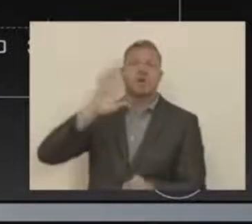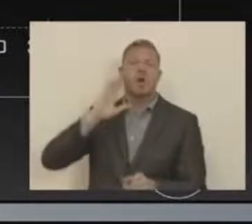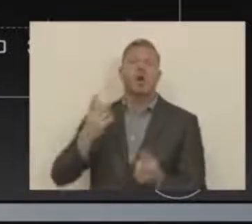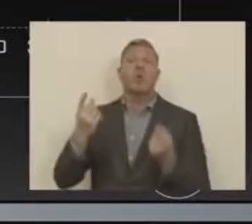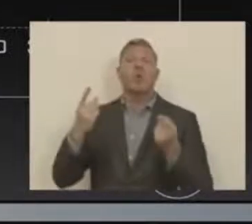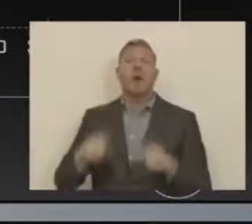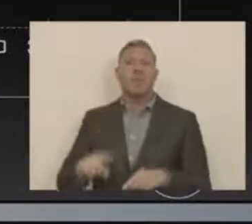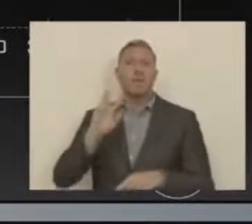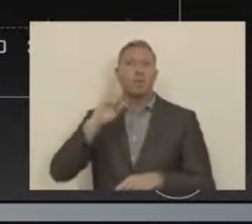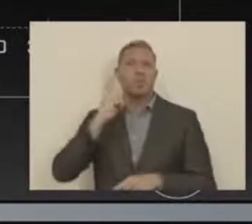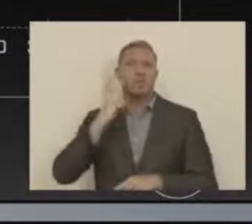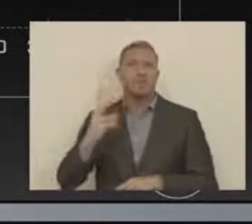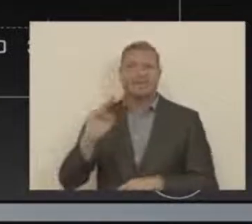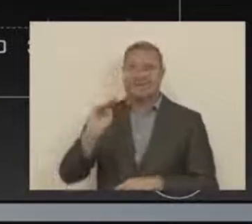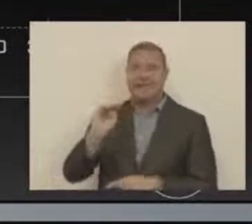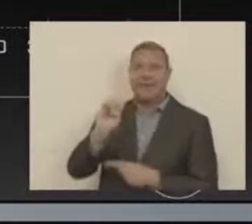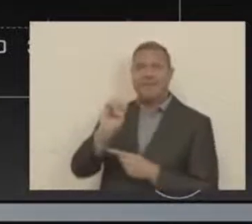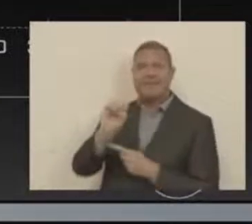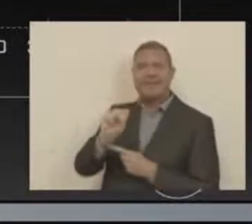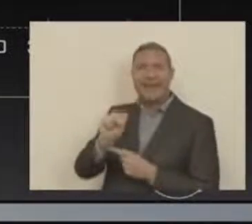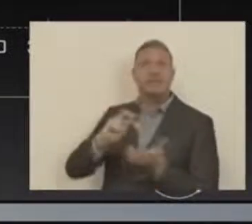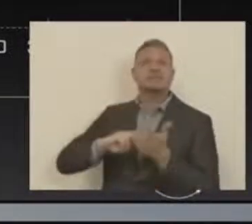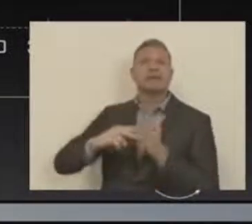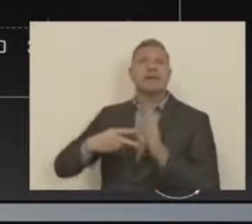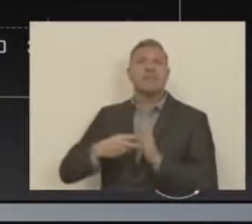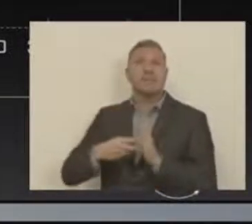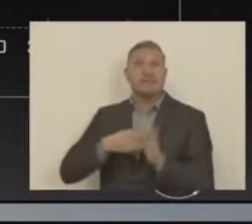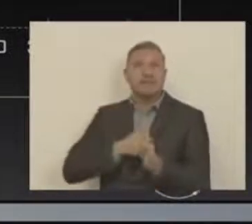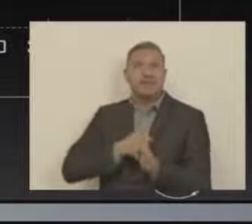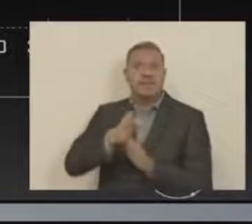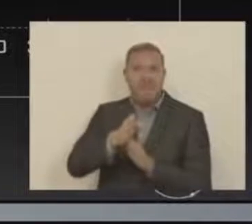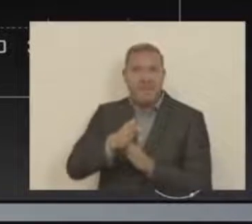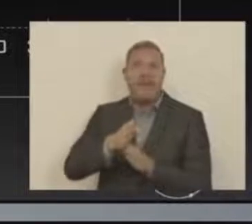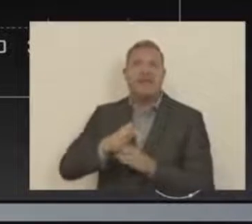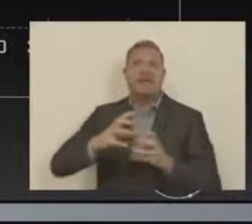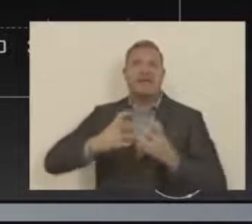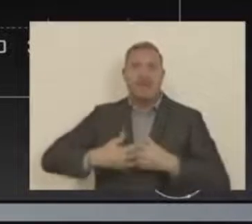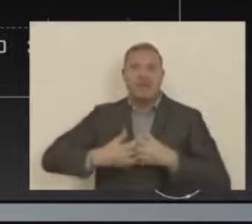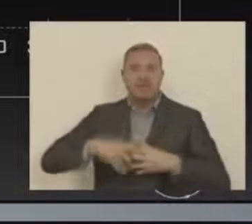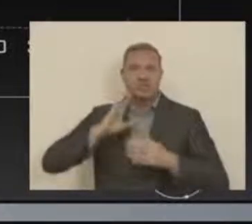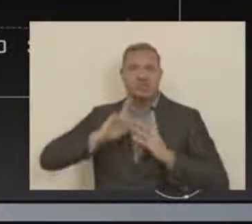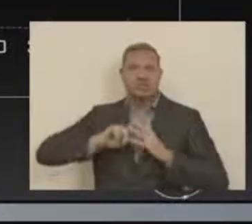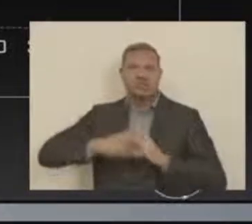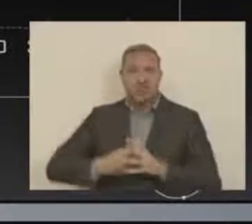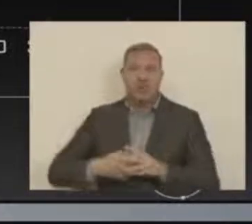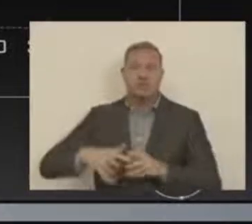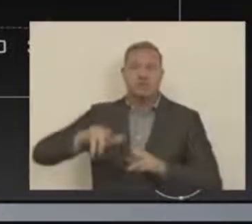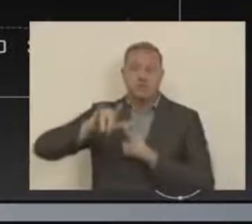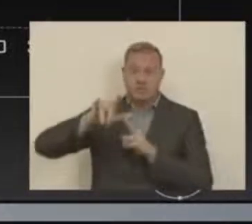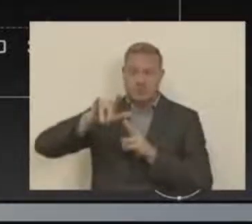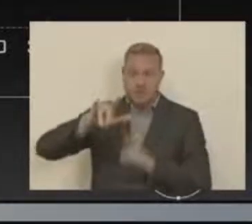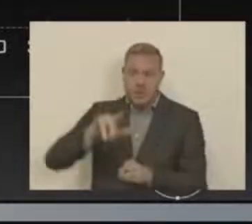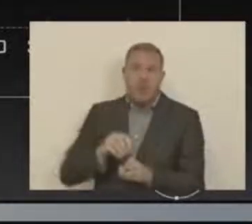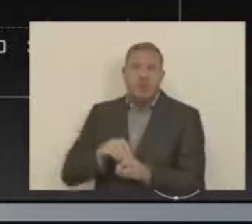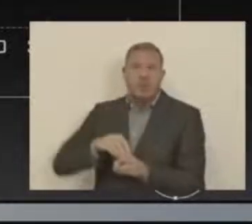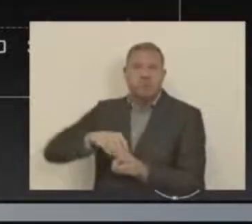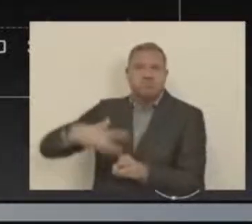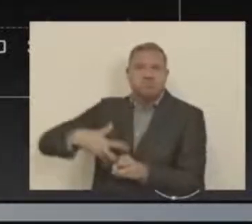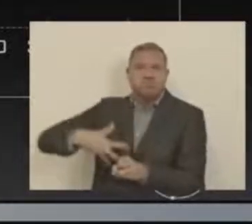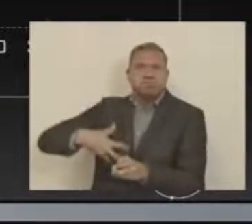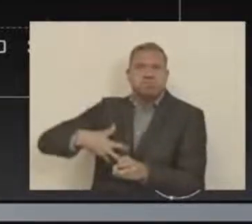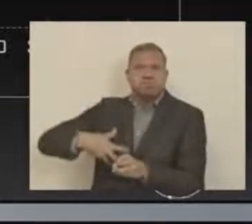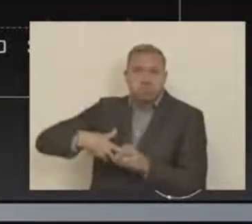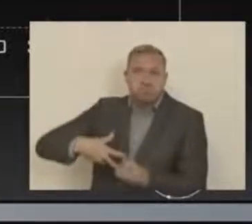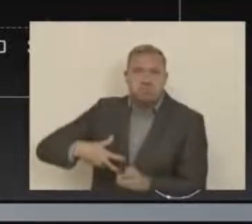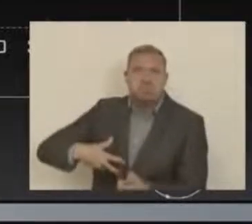or main engine start, where a Newton 3 engine will make LauncherOne pitch up and go to space. As we accelerate in the atmosphere, we'll be increasing the